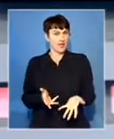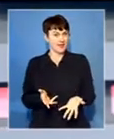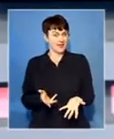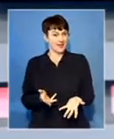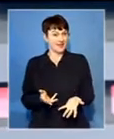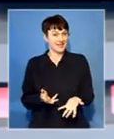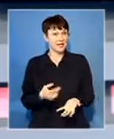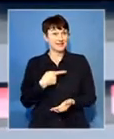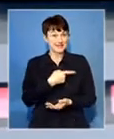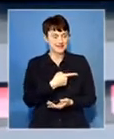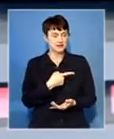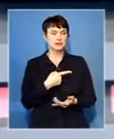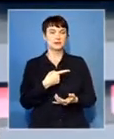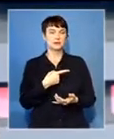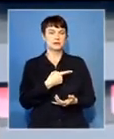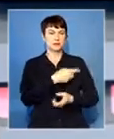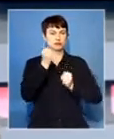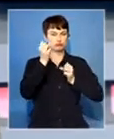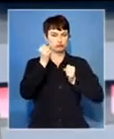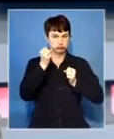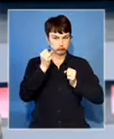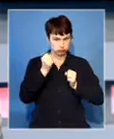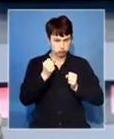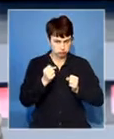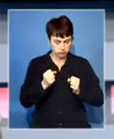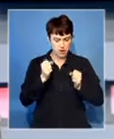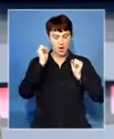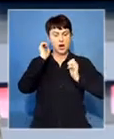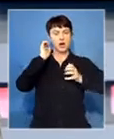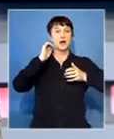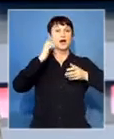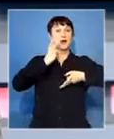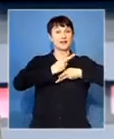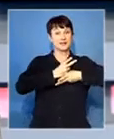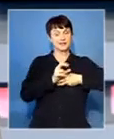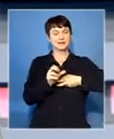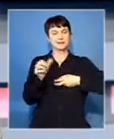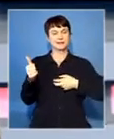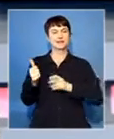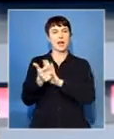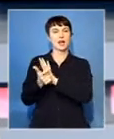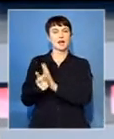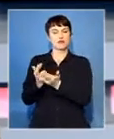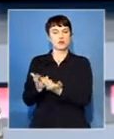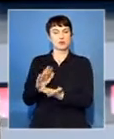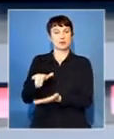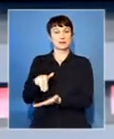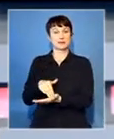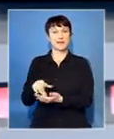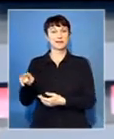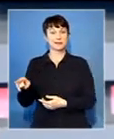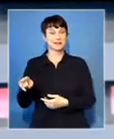continued up until you had the lawyers from the Legal Resources Center who were then trying